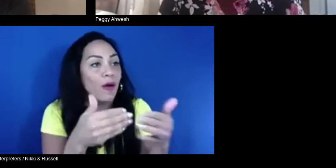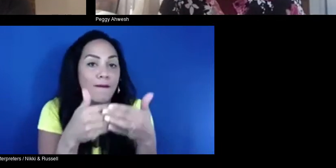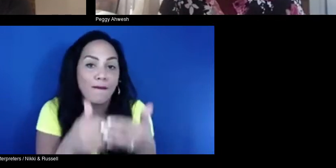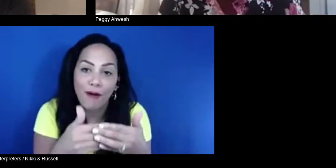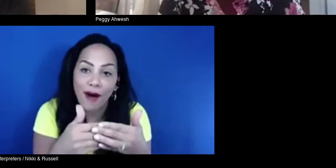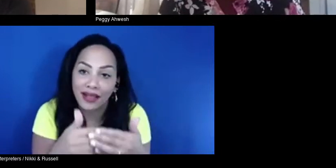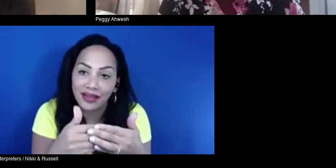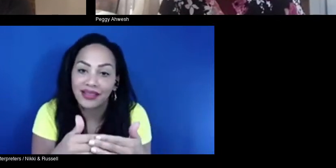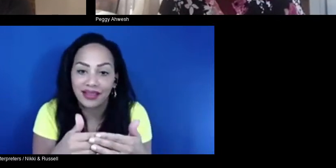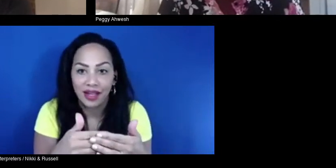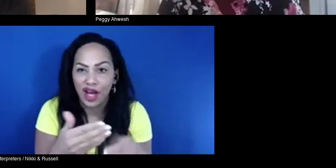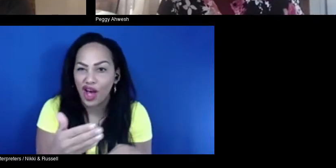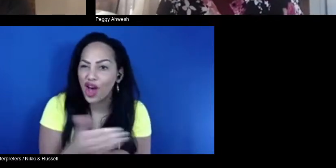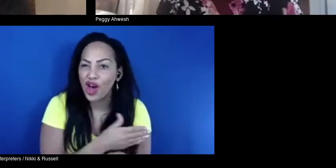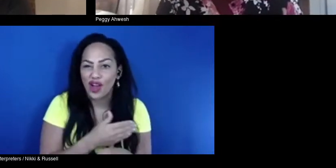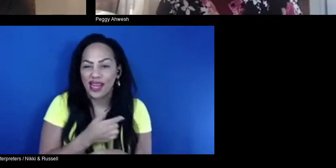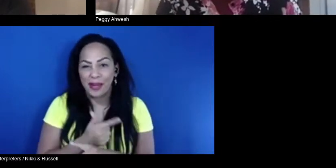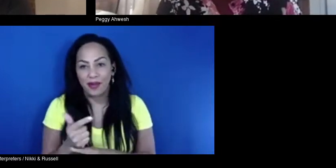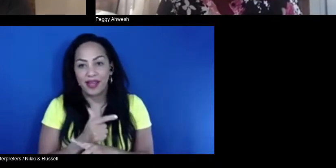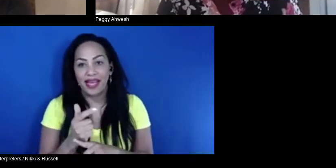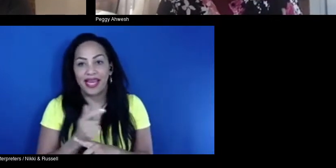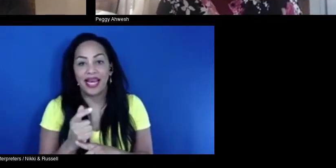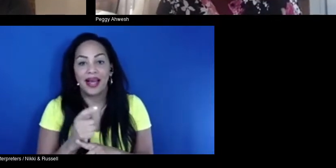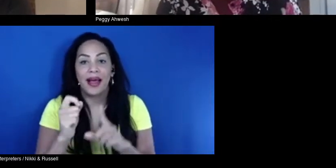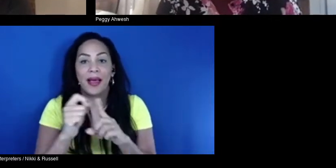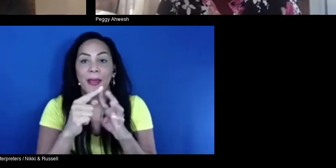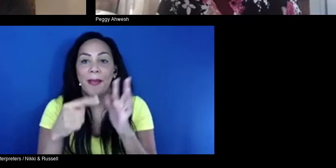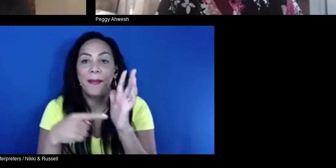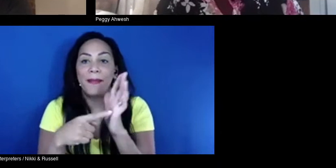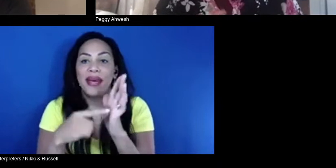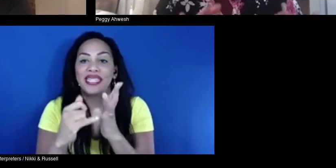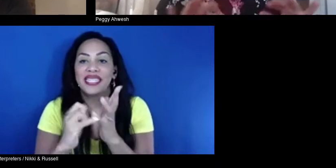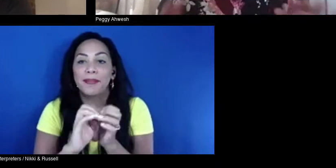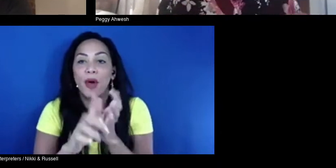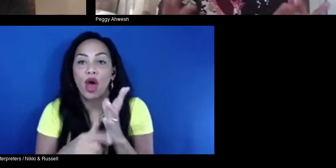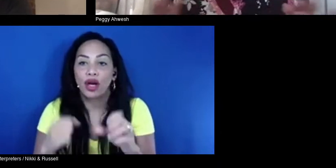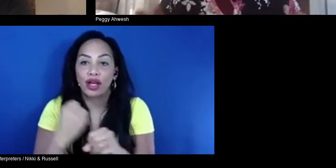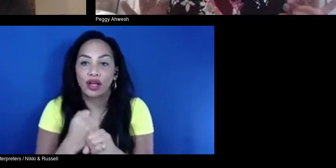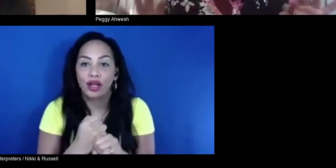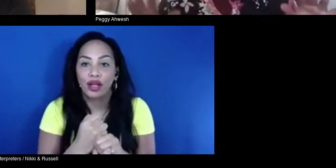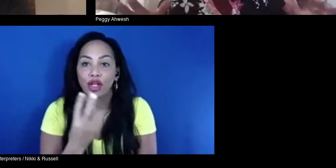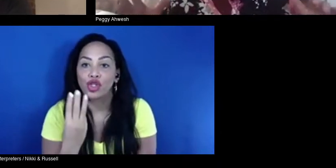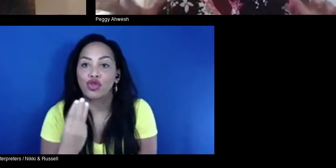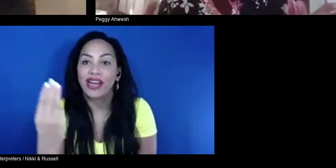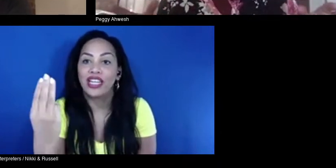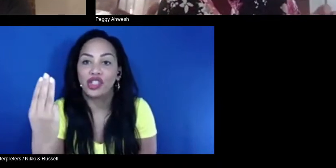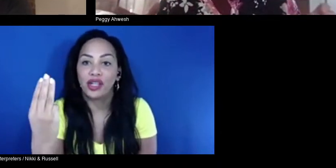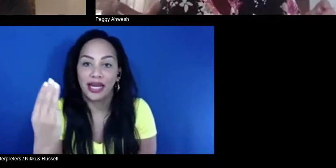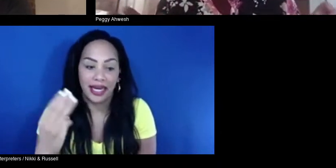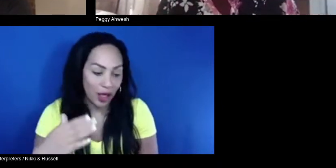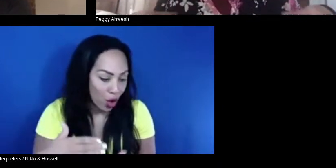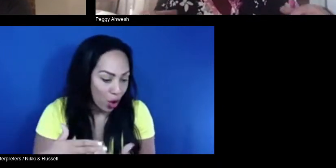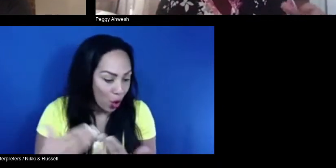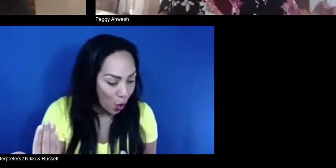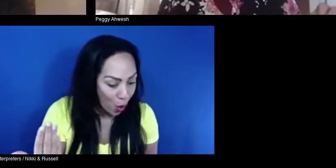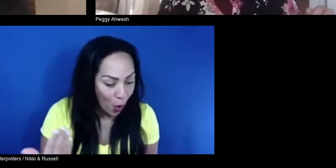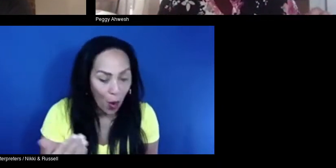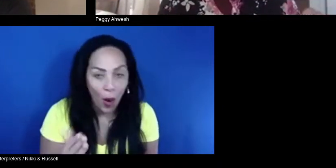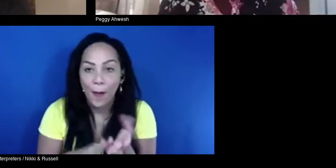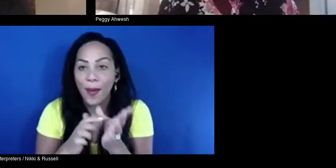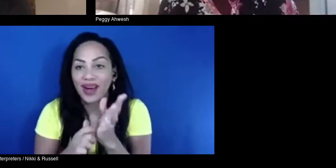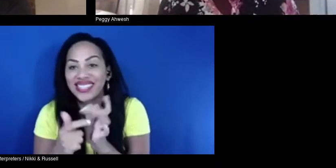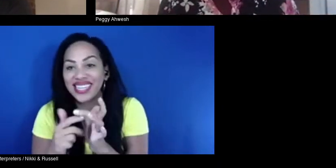early movies, the Pittsburgh trilogy, for example, even Martinez Playhouse. I would situate things in a small room. So I'd have